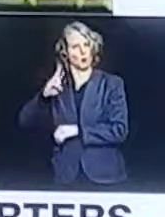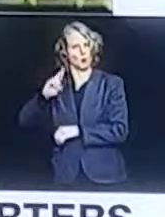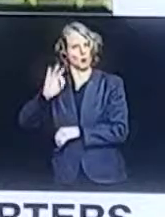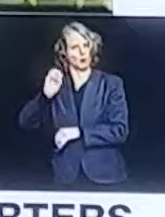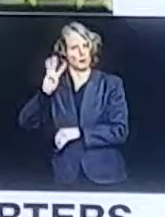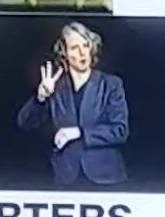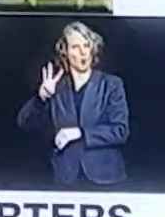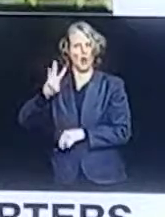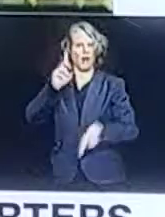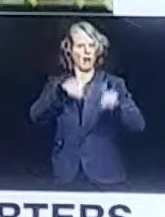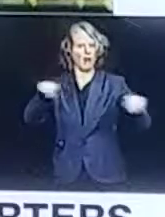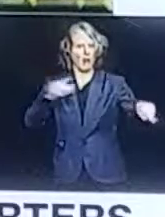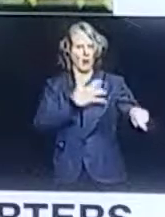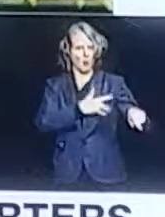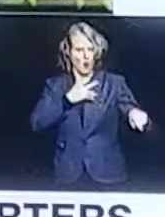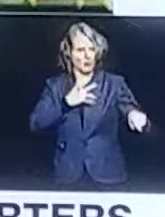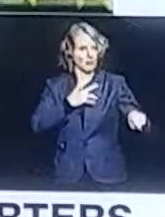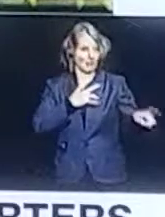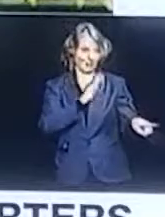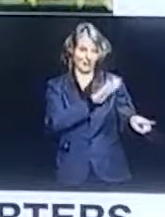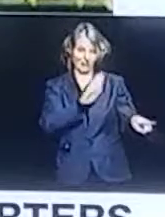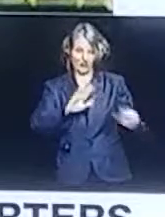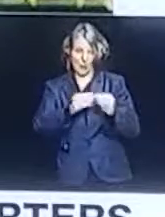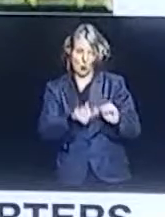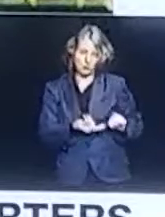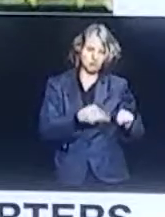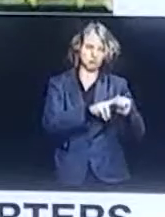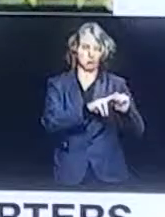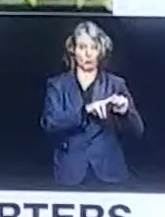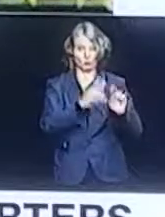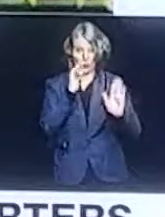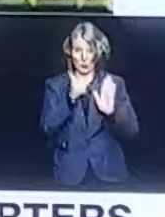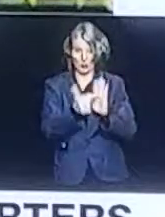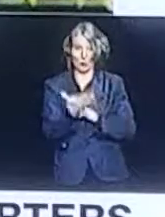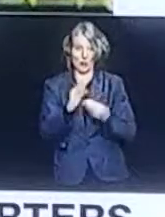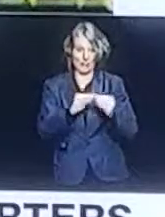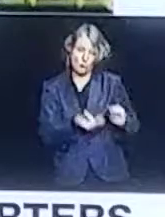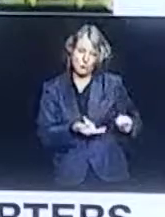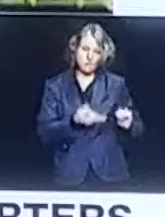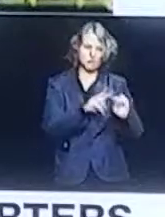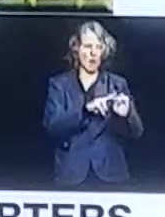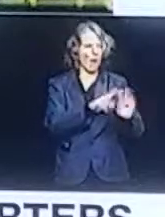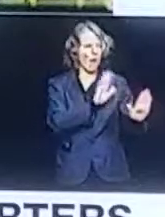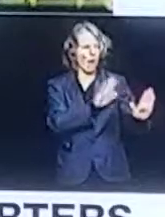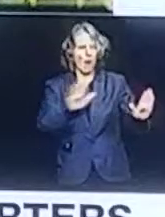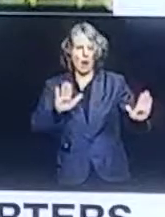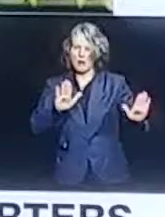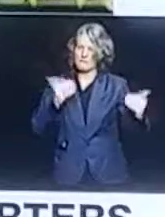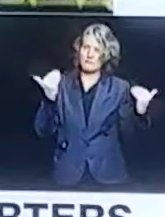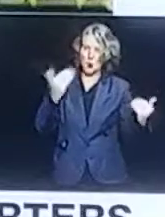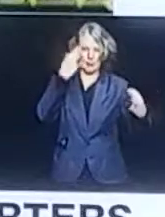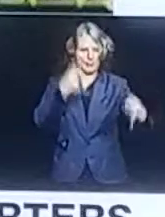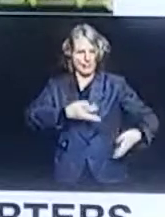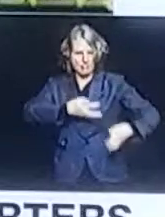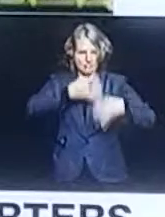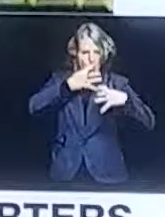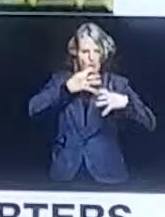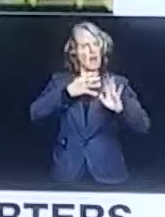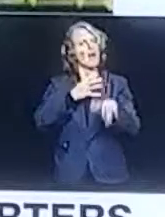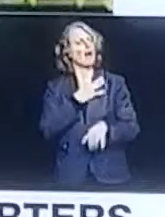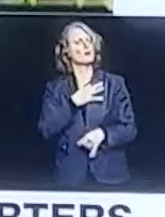province, with the surge in the numbers that we just saw this morning, are you considering at all some sort of short-term,